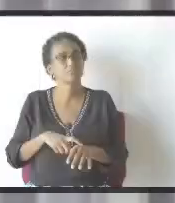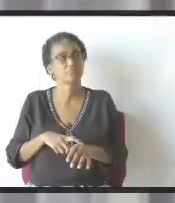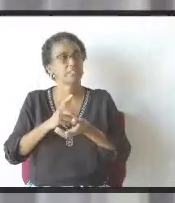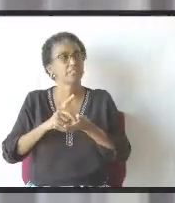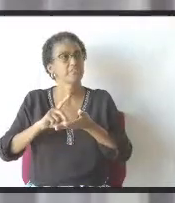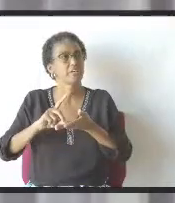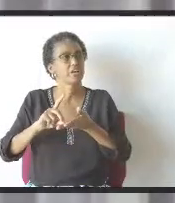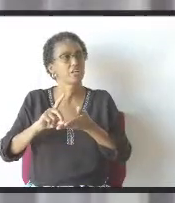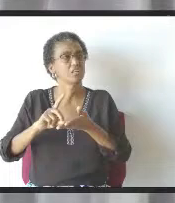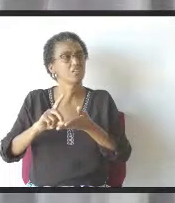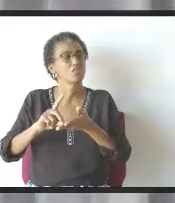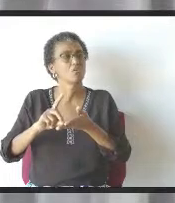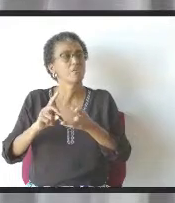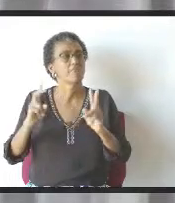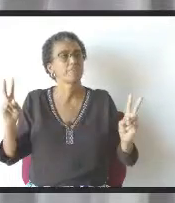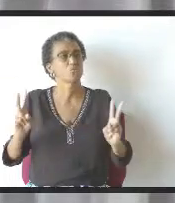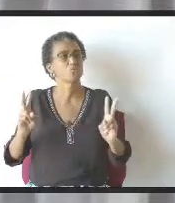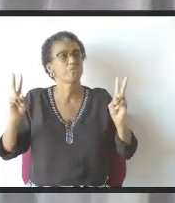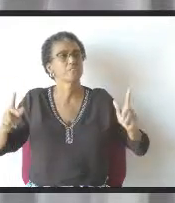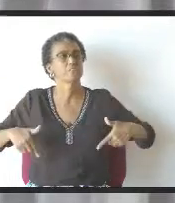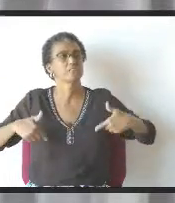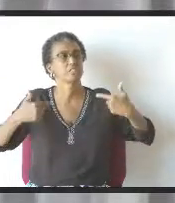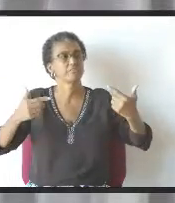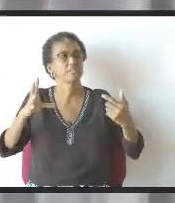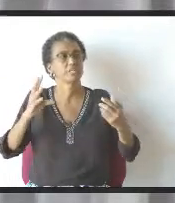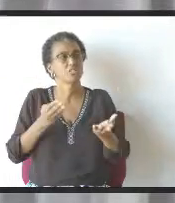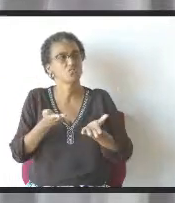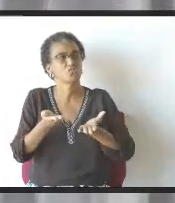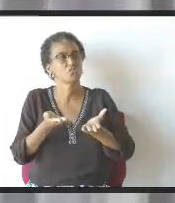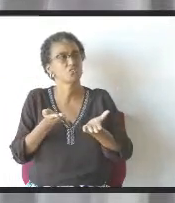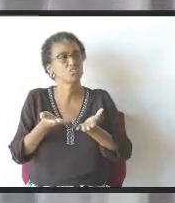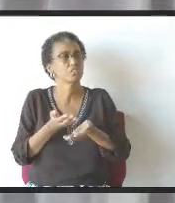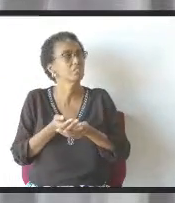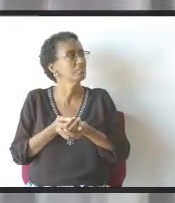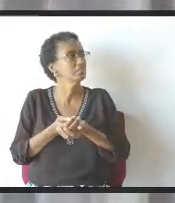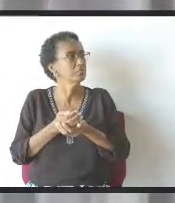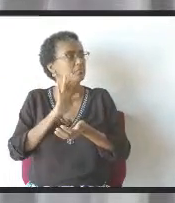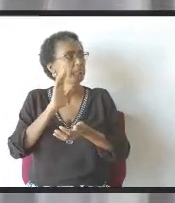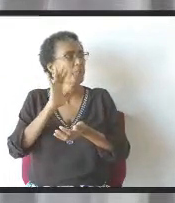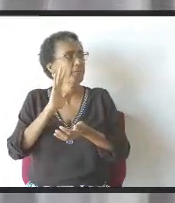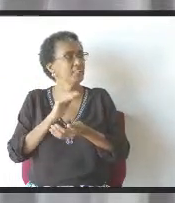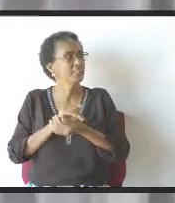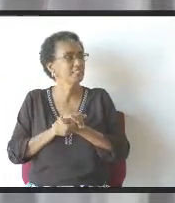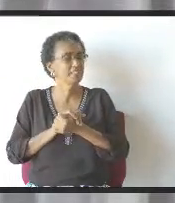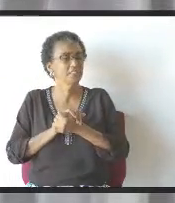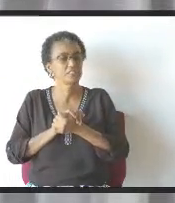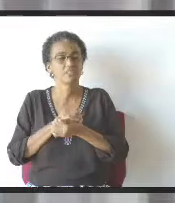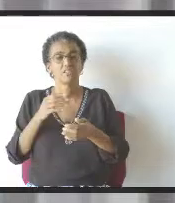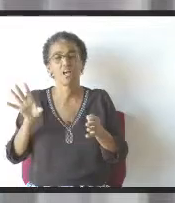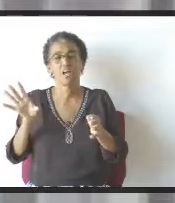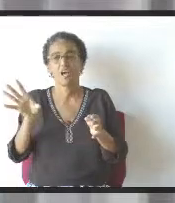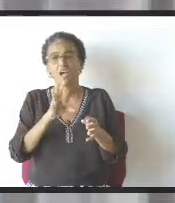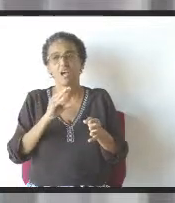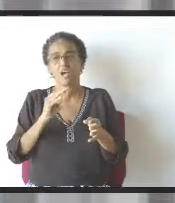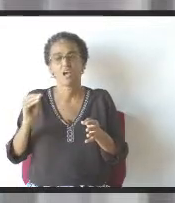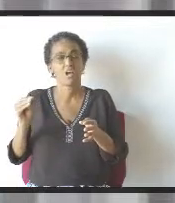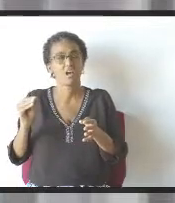and service. That's the theme of our service this morning as we seek to honor the Lord in all that we